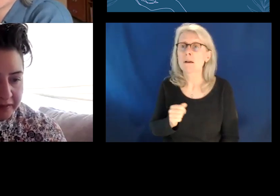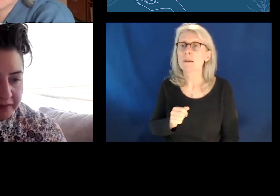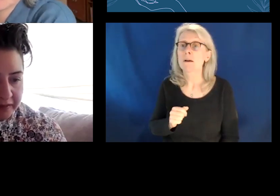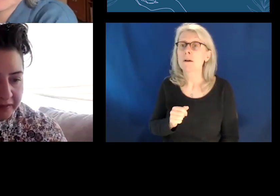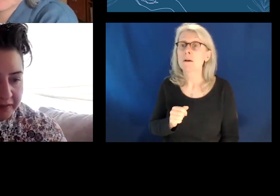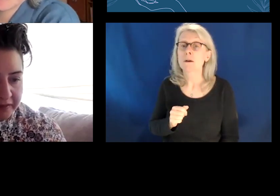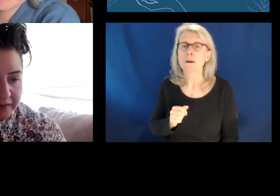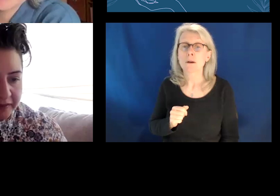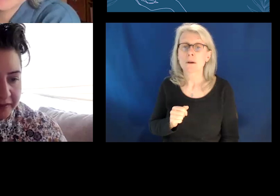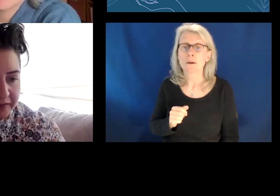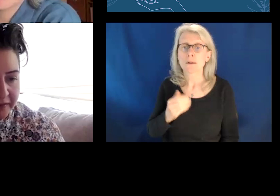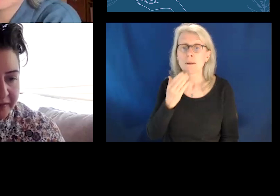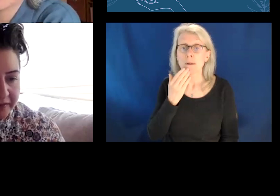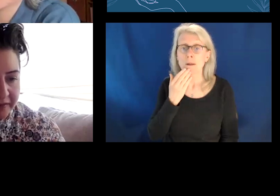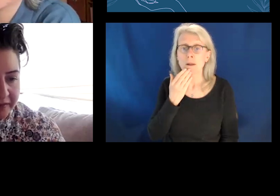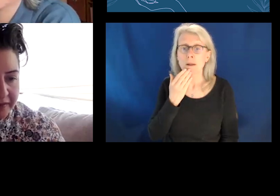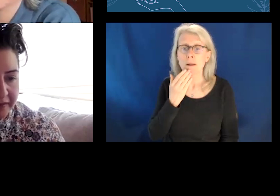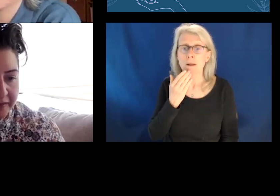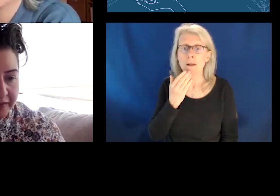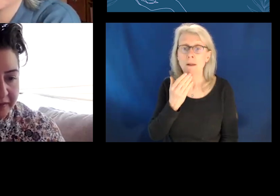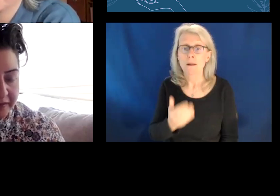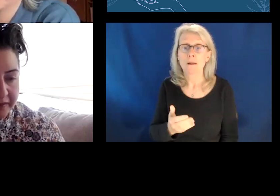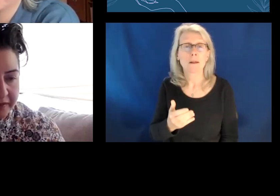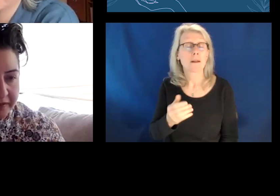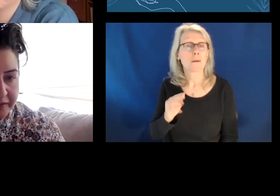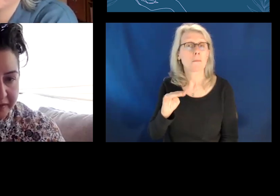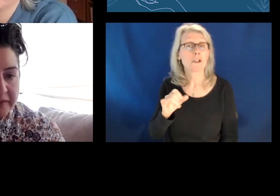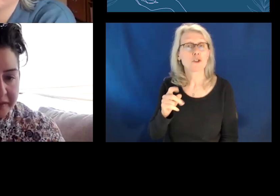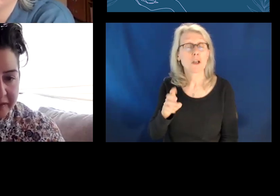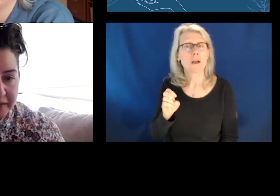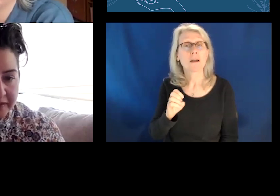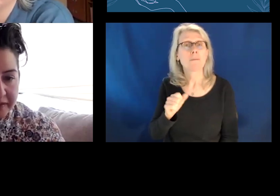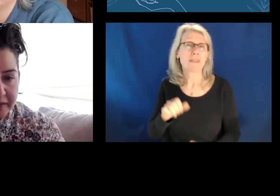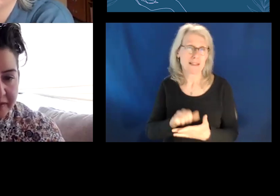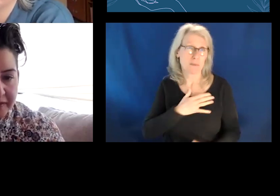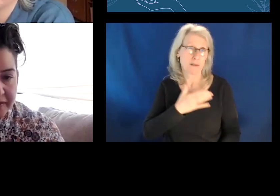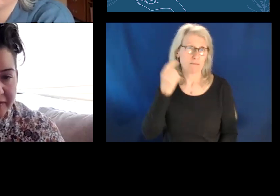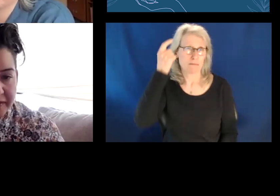yes, thanks, Michelle. Part of it is also just how this brain works. And